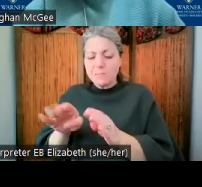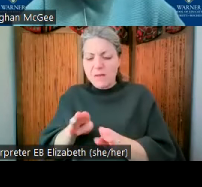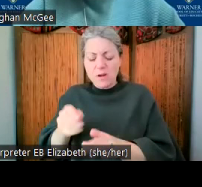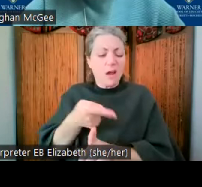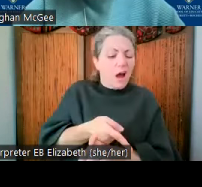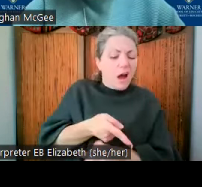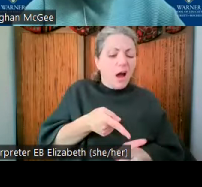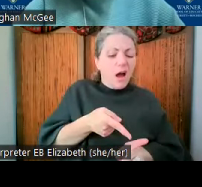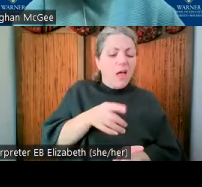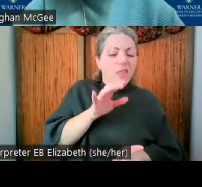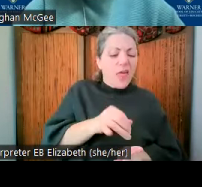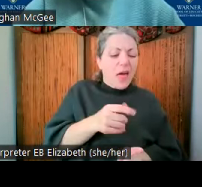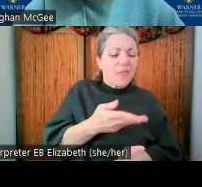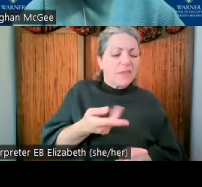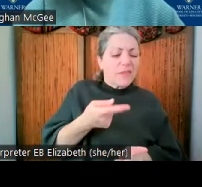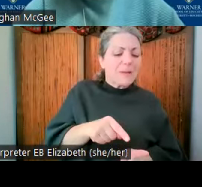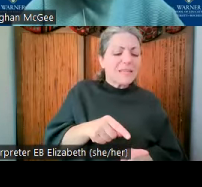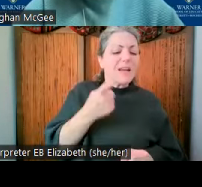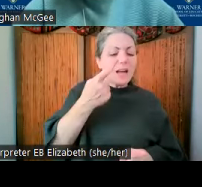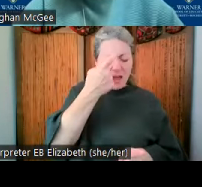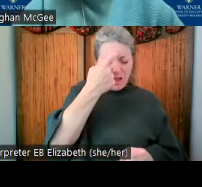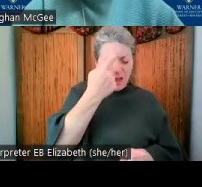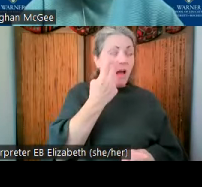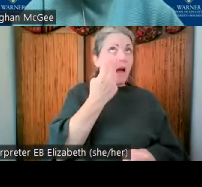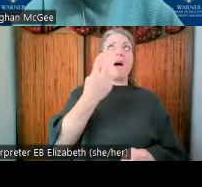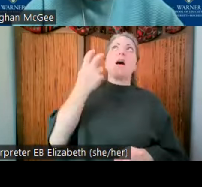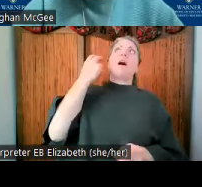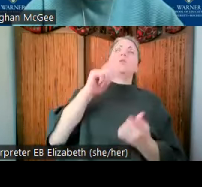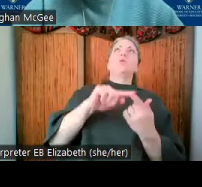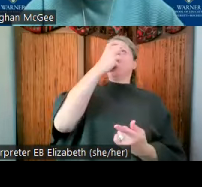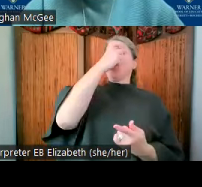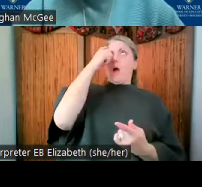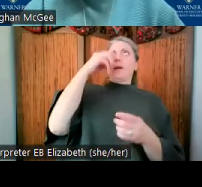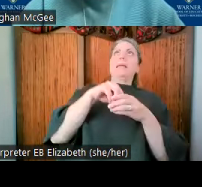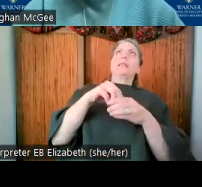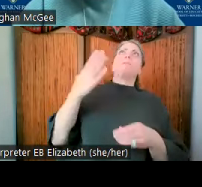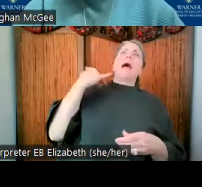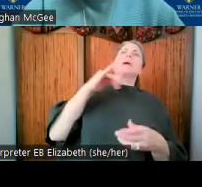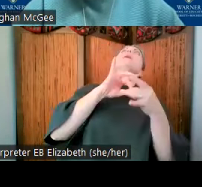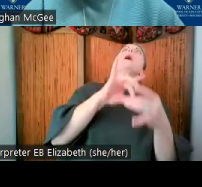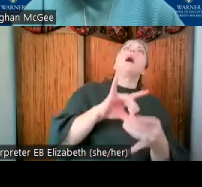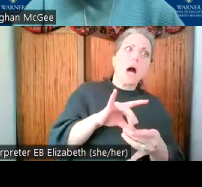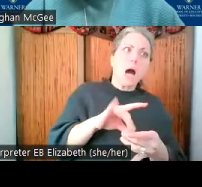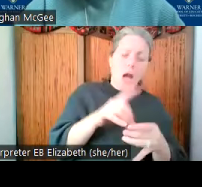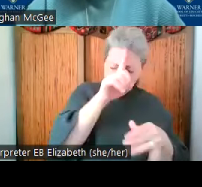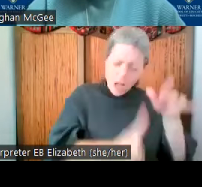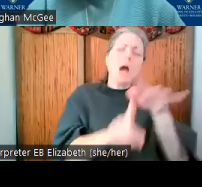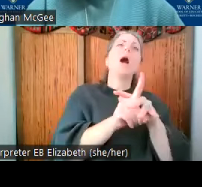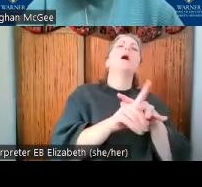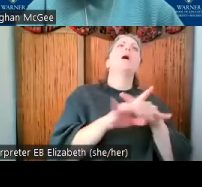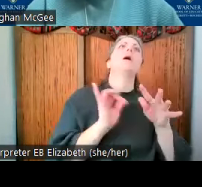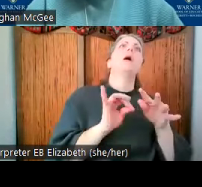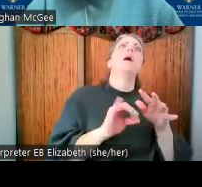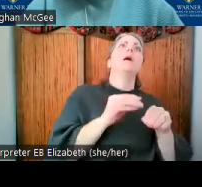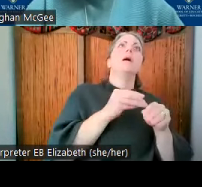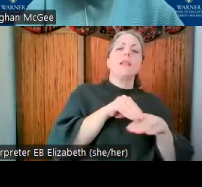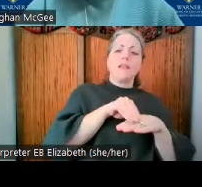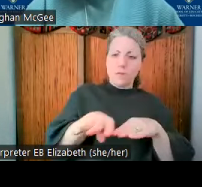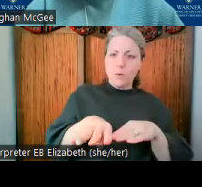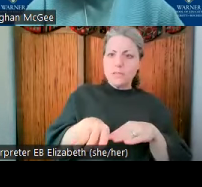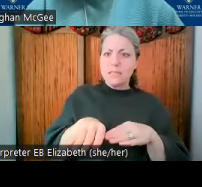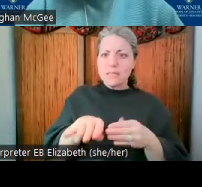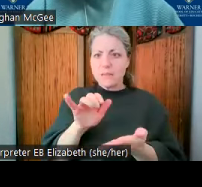directly related to that trauma experience for that individual in their past. And therefore, what we may not understand